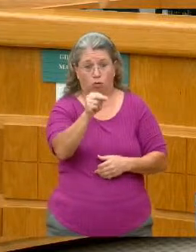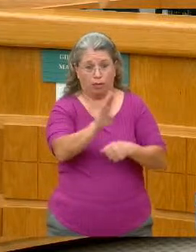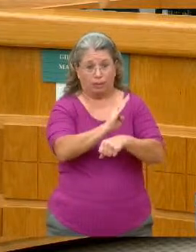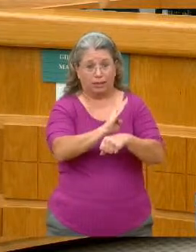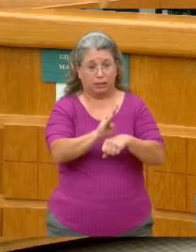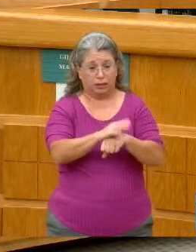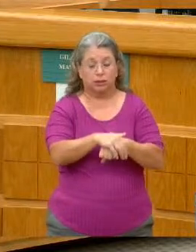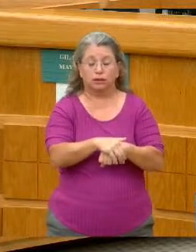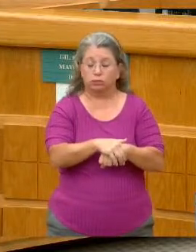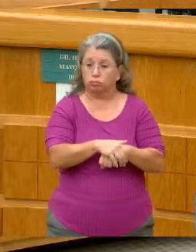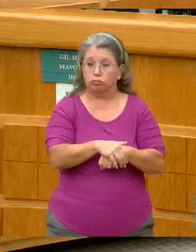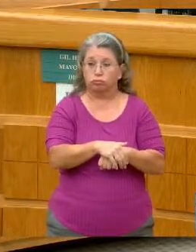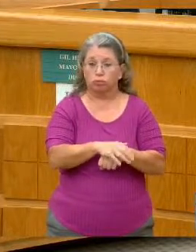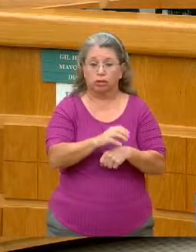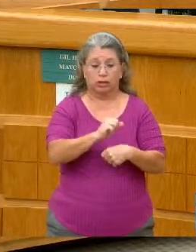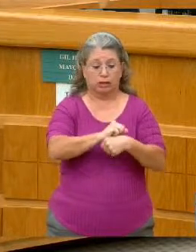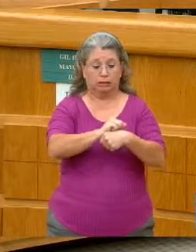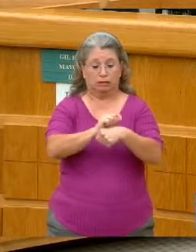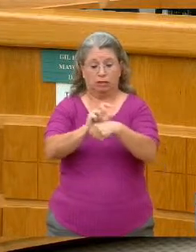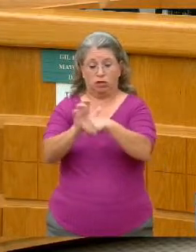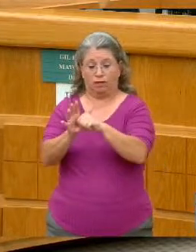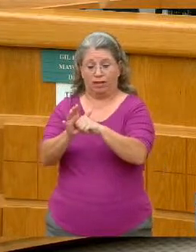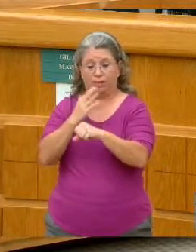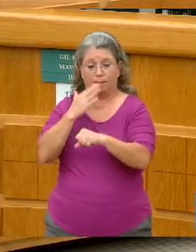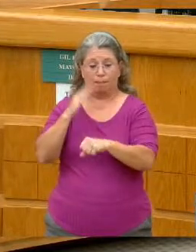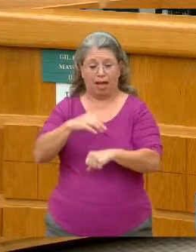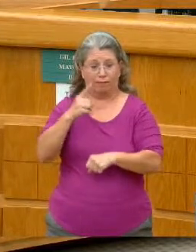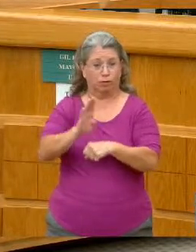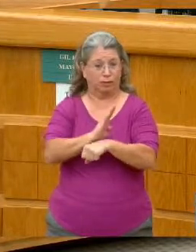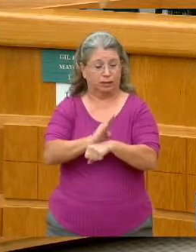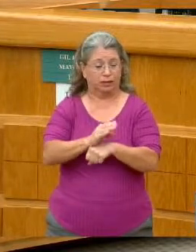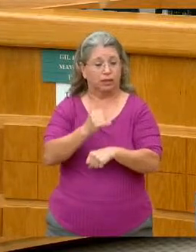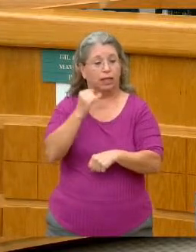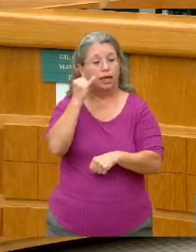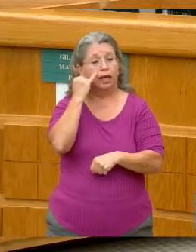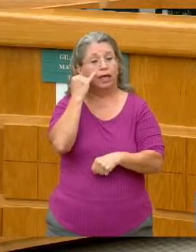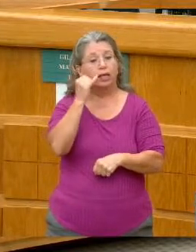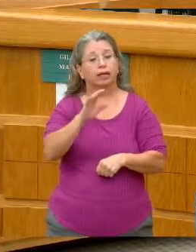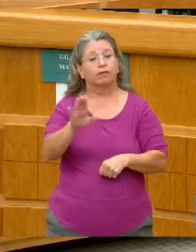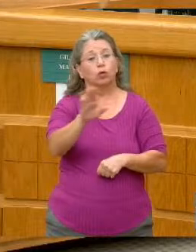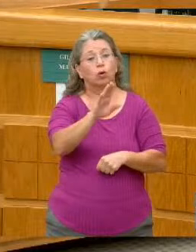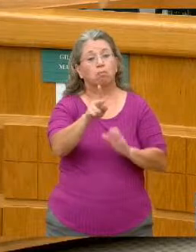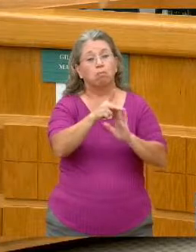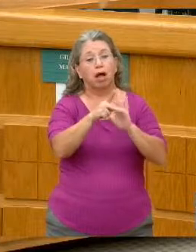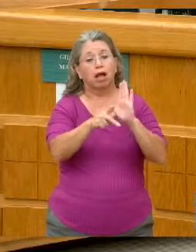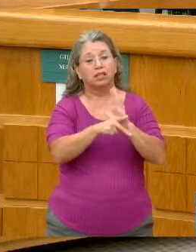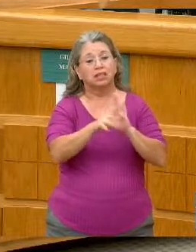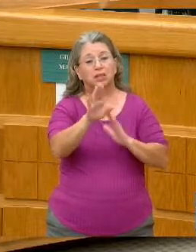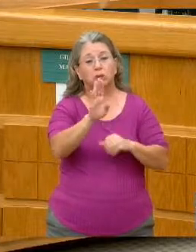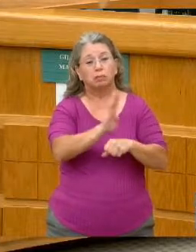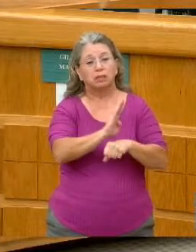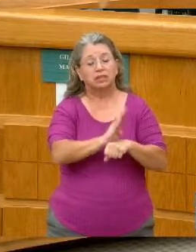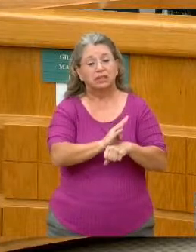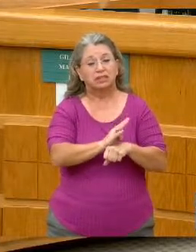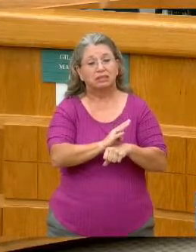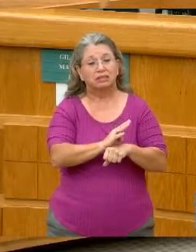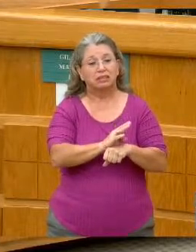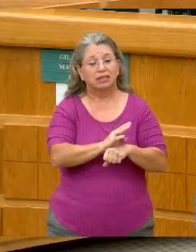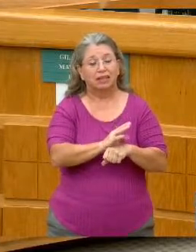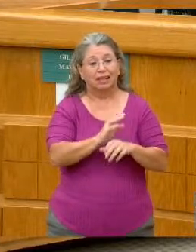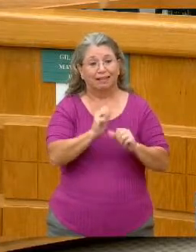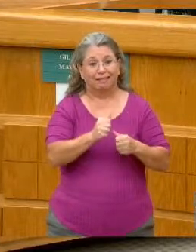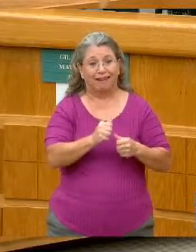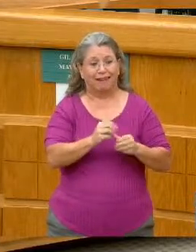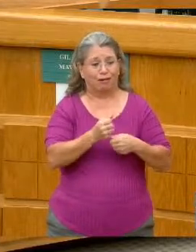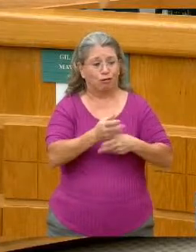business. And so if you have policies at your business that promote the spread of COVID-19, you're kind of hurting yourself. You might be getting